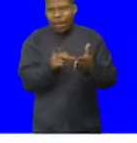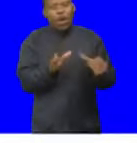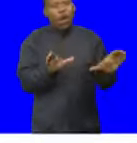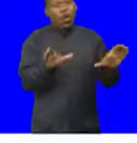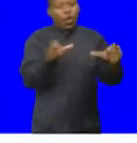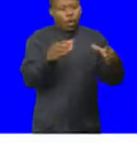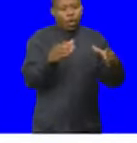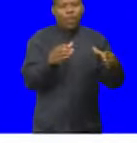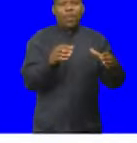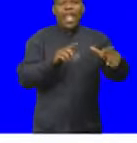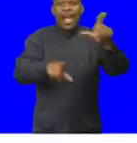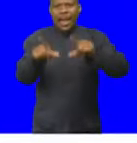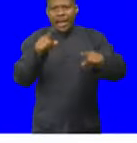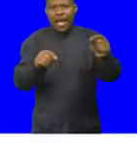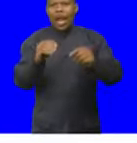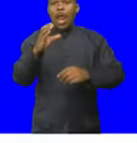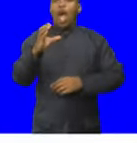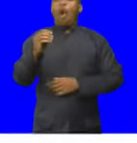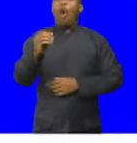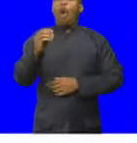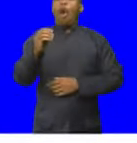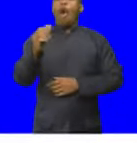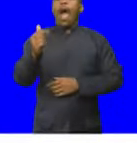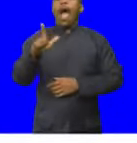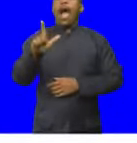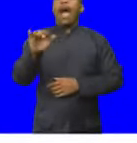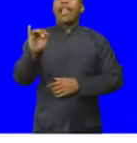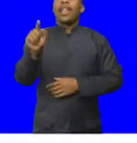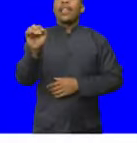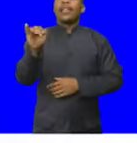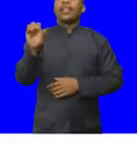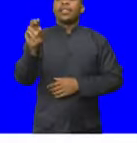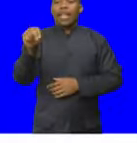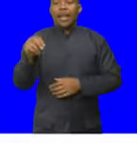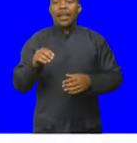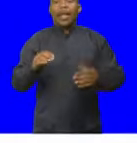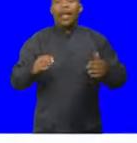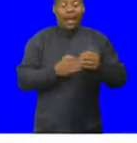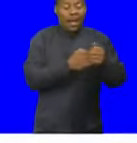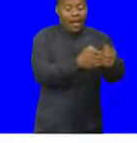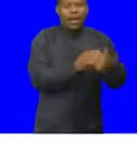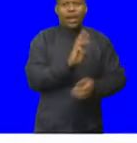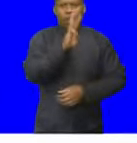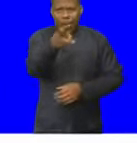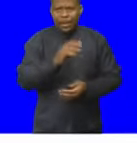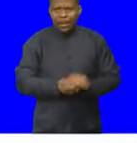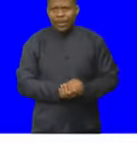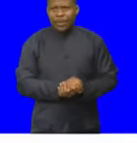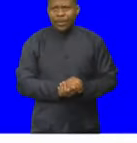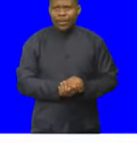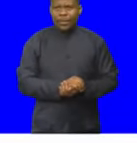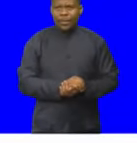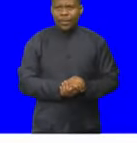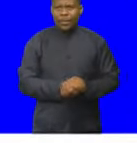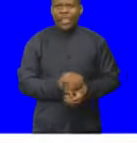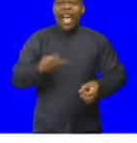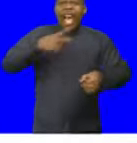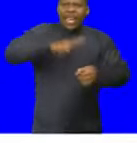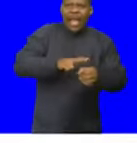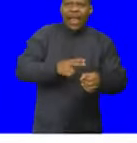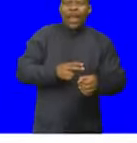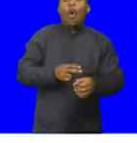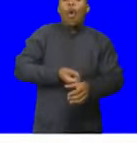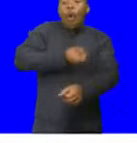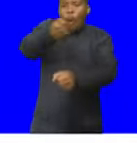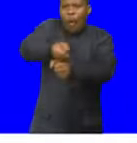Coalition Party. People are very worried about our economy and we had good program how to boost our economy, what kind of